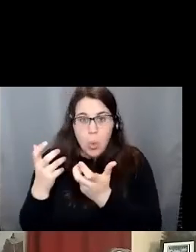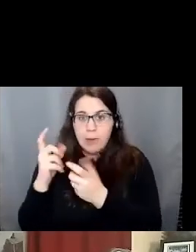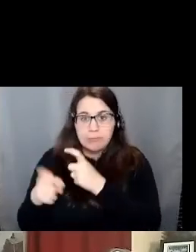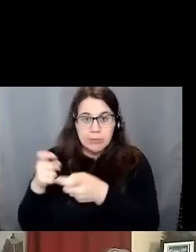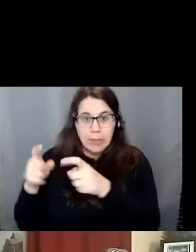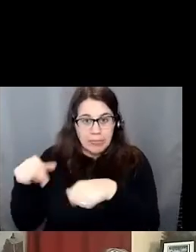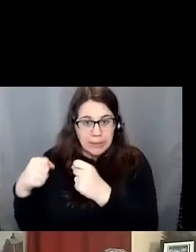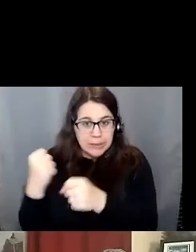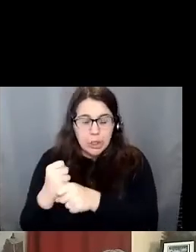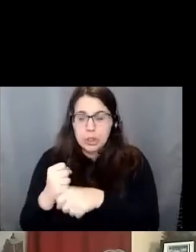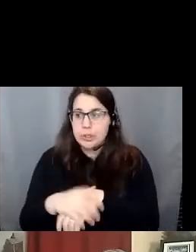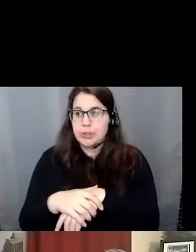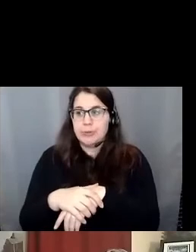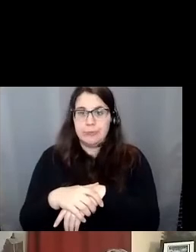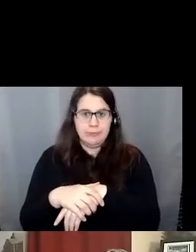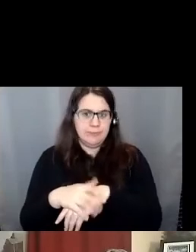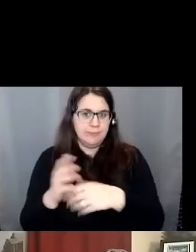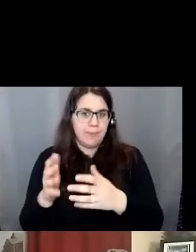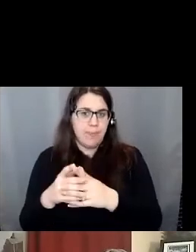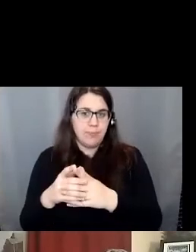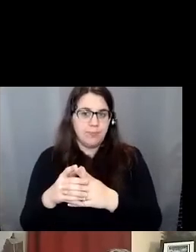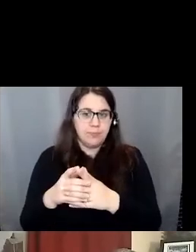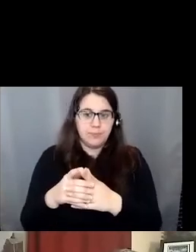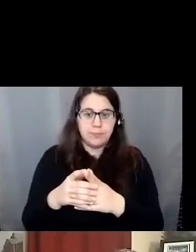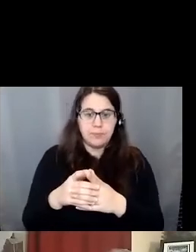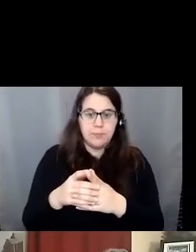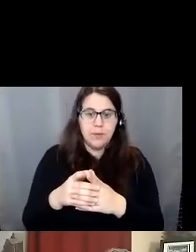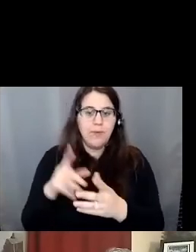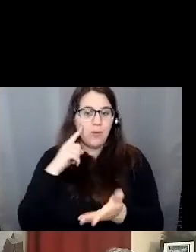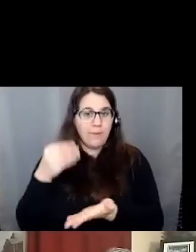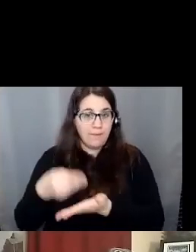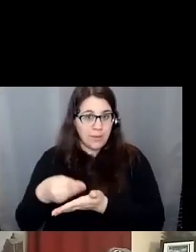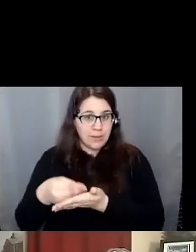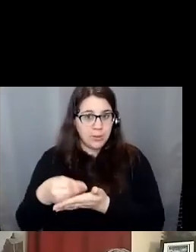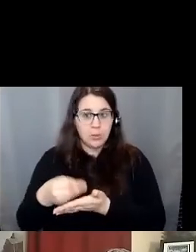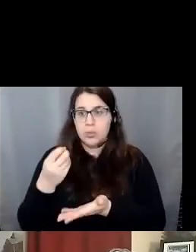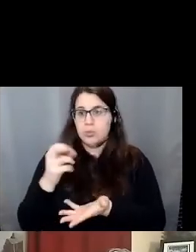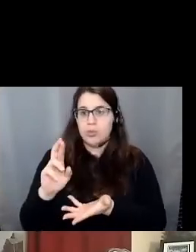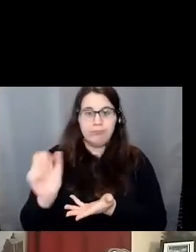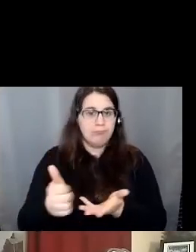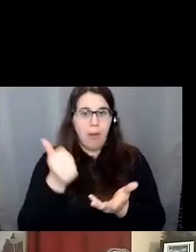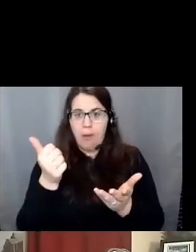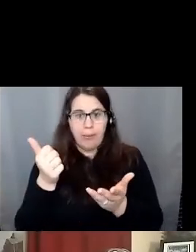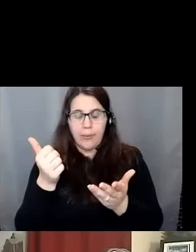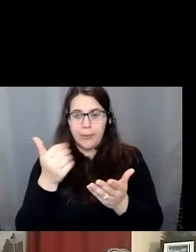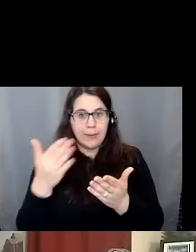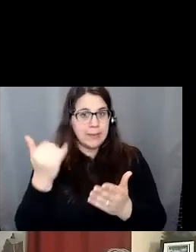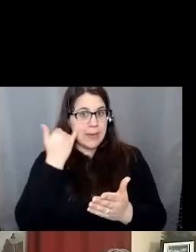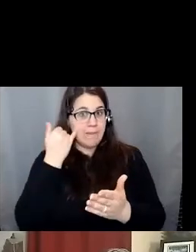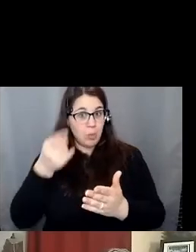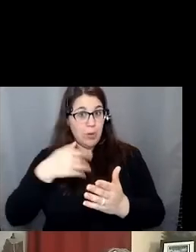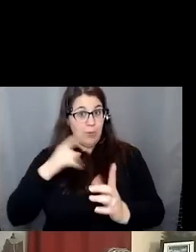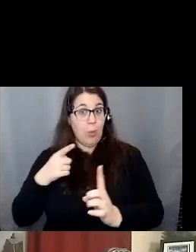this year. We find obviously in financial and other industries that when individuals set a goal, they're